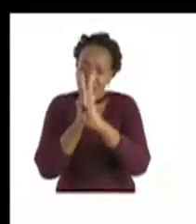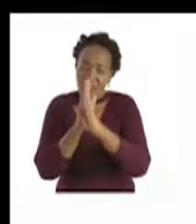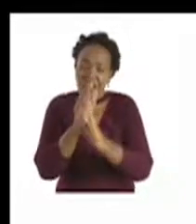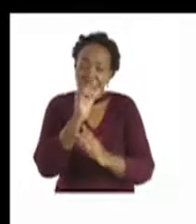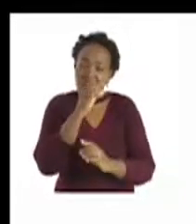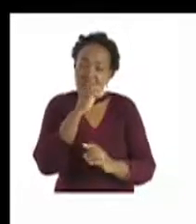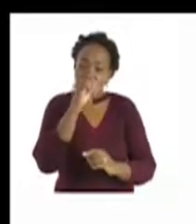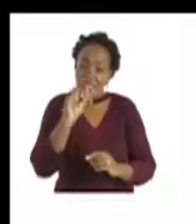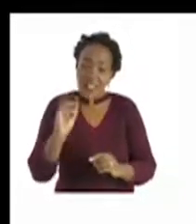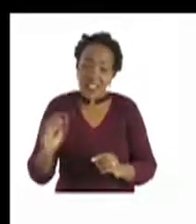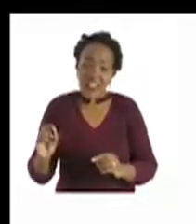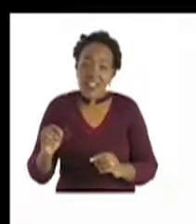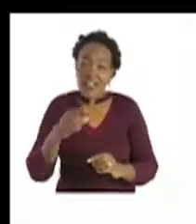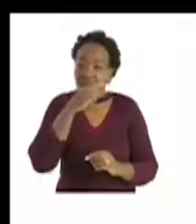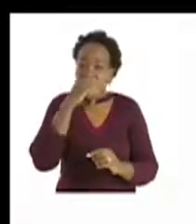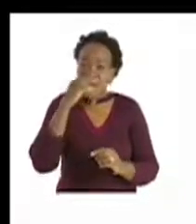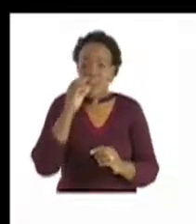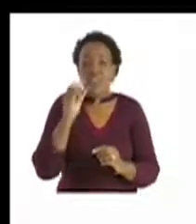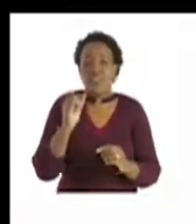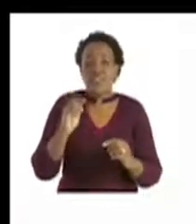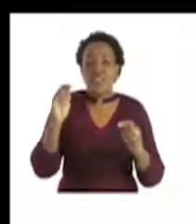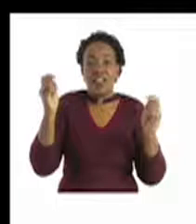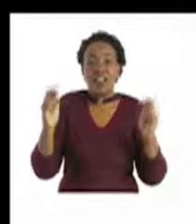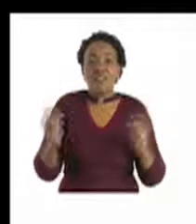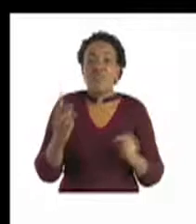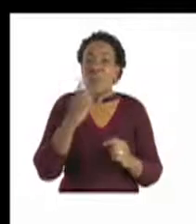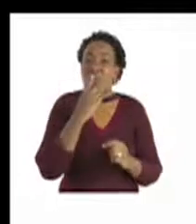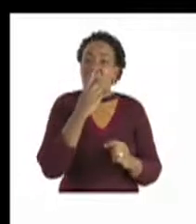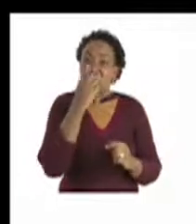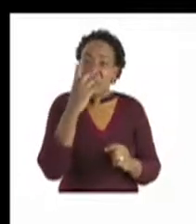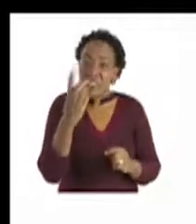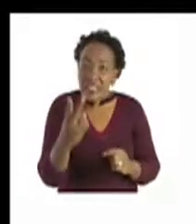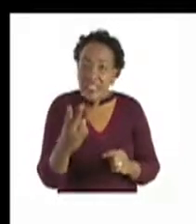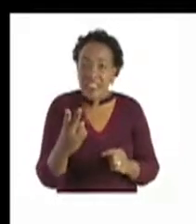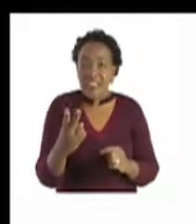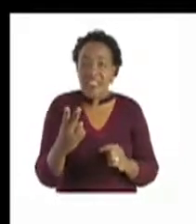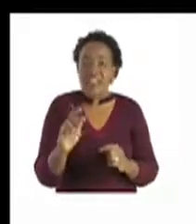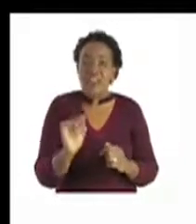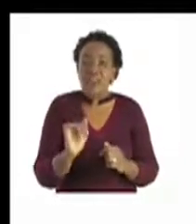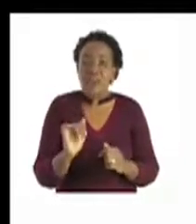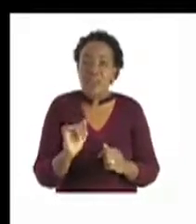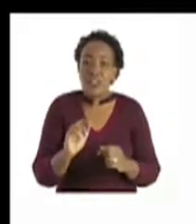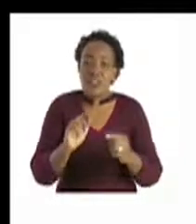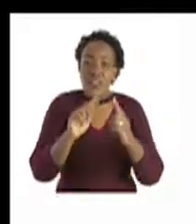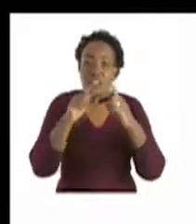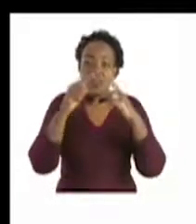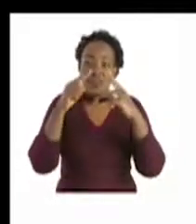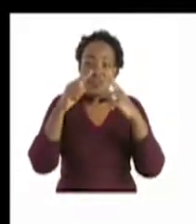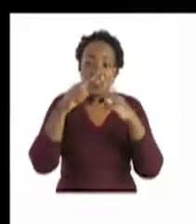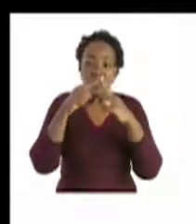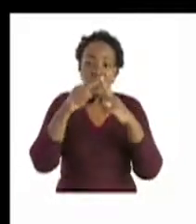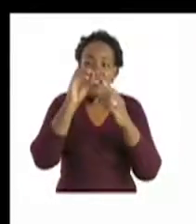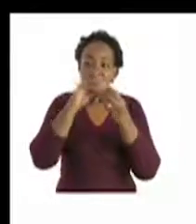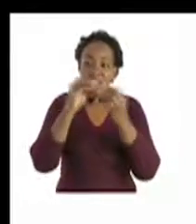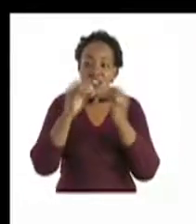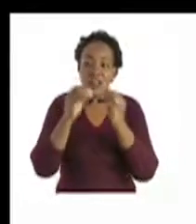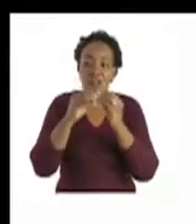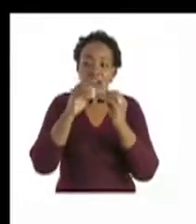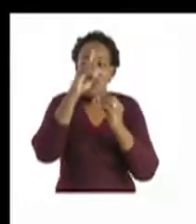you must be able to identify them by checking the number of